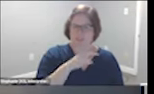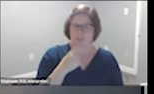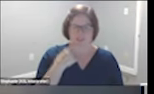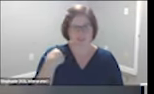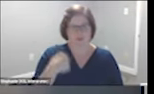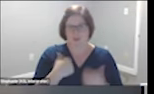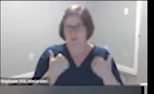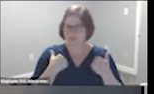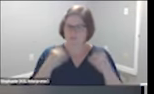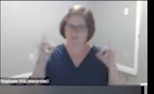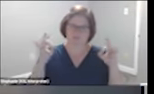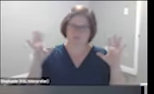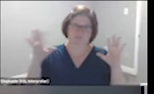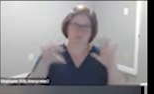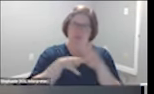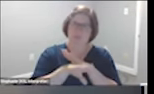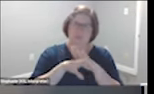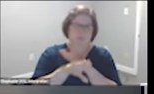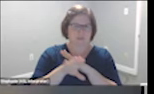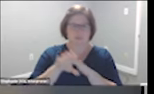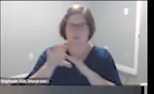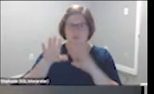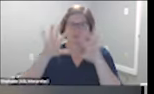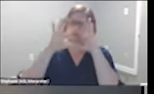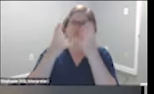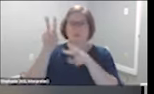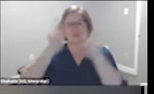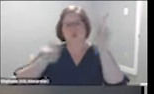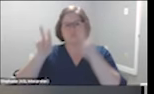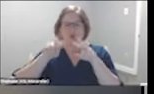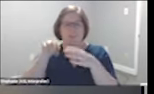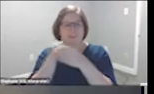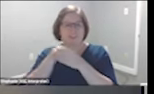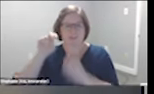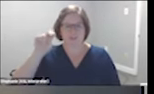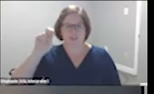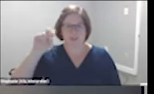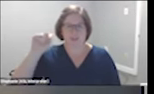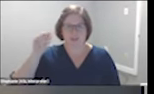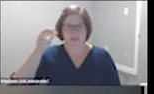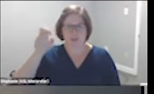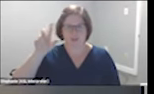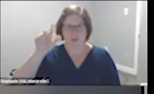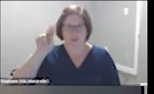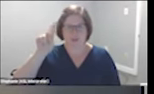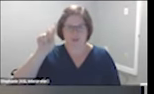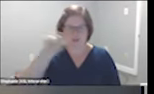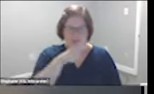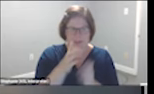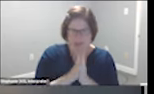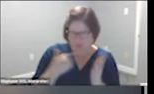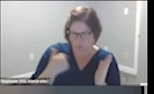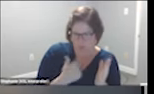observatory in the Netherlands, so there's no ADA, though the building was opened in 2008. What do we do? Recently, we have operated it